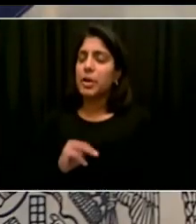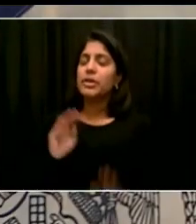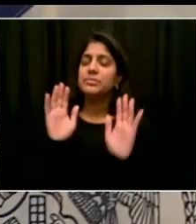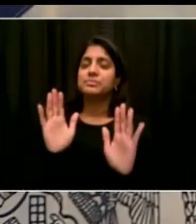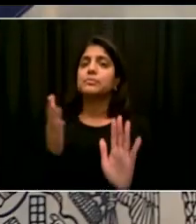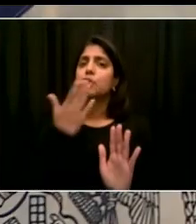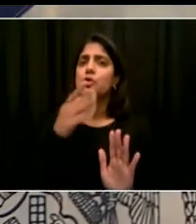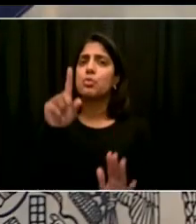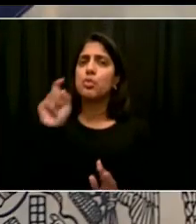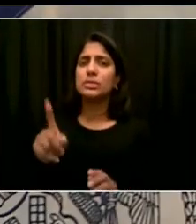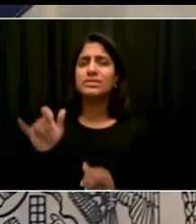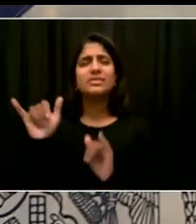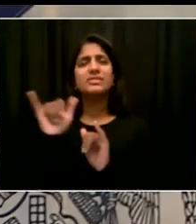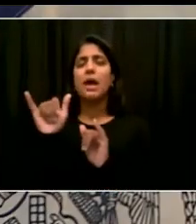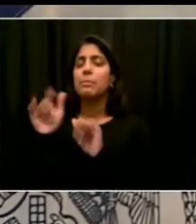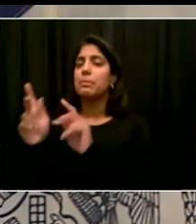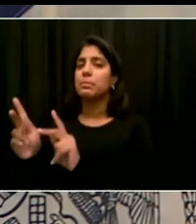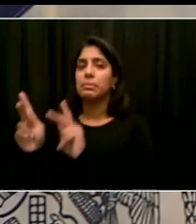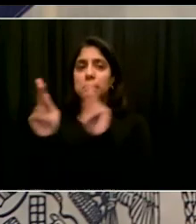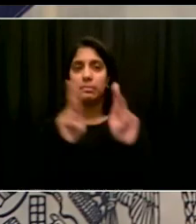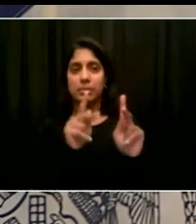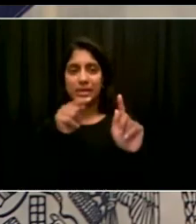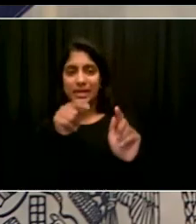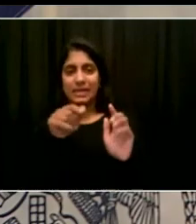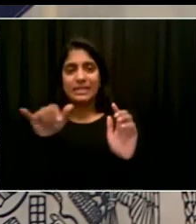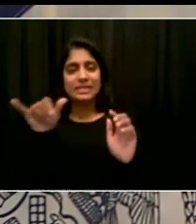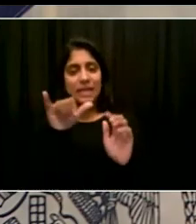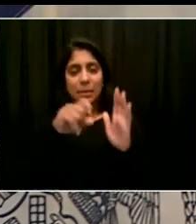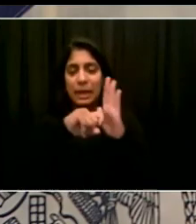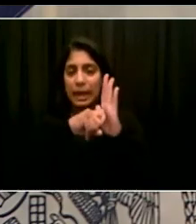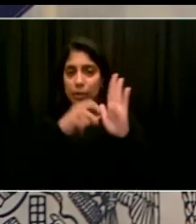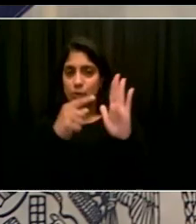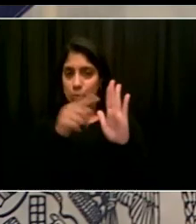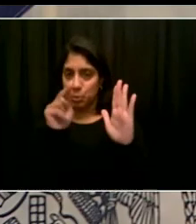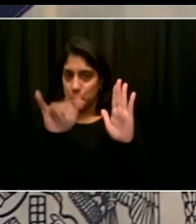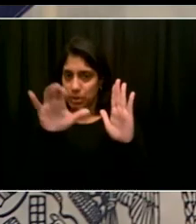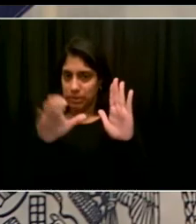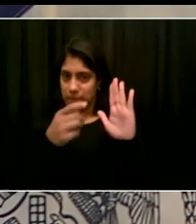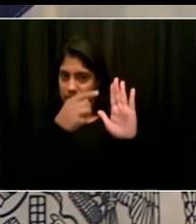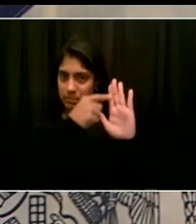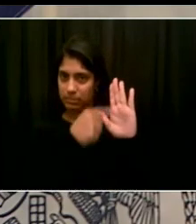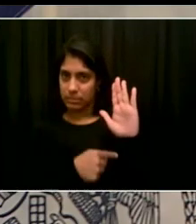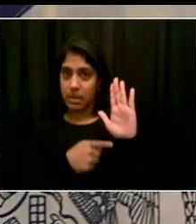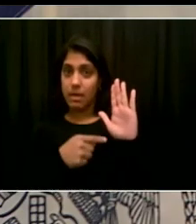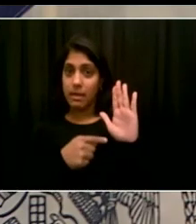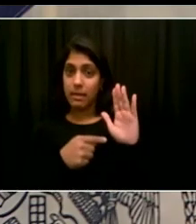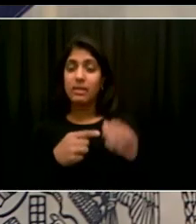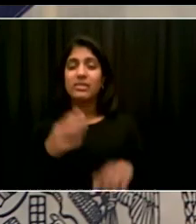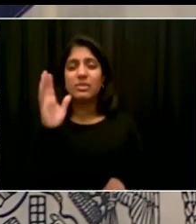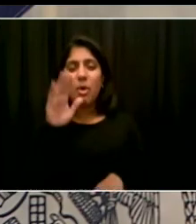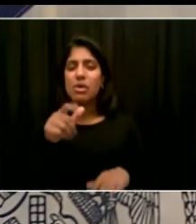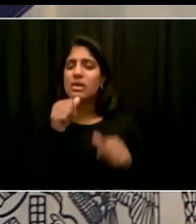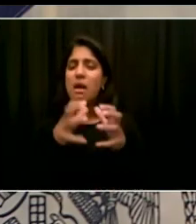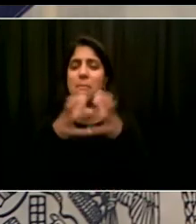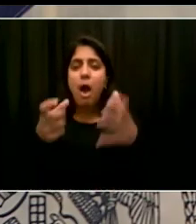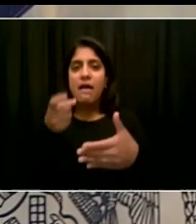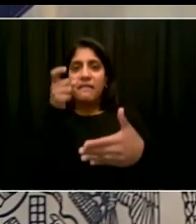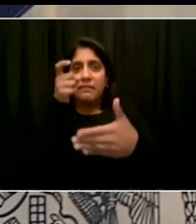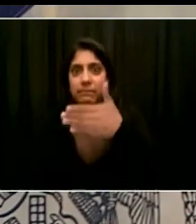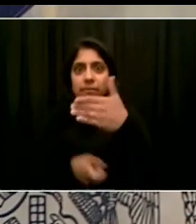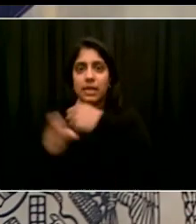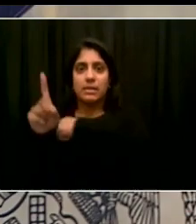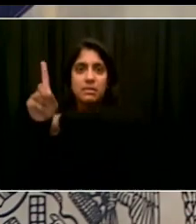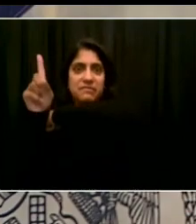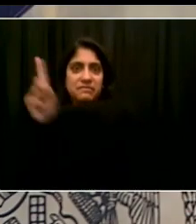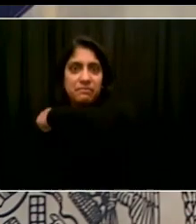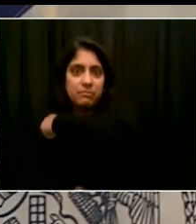violation if we need to use them. And we can escalate that intensely if we see a pattern of willful